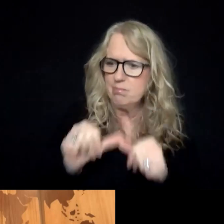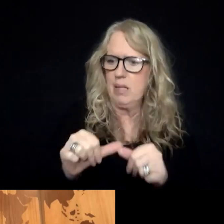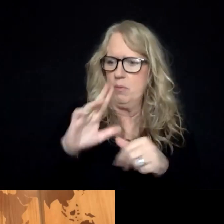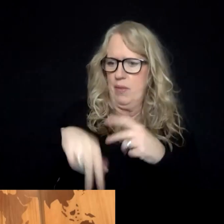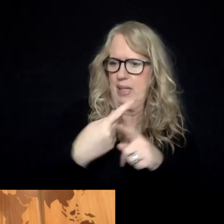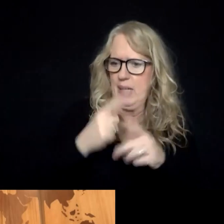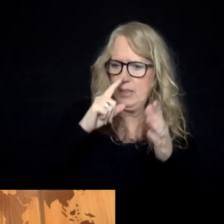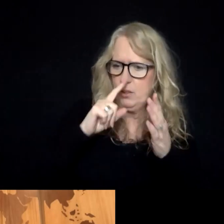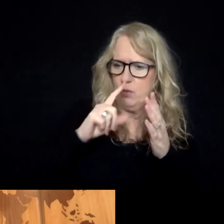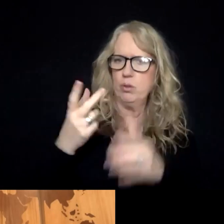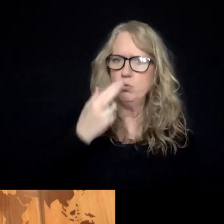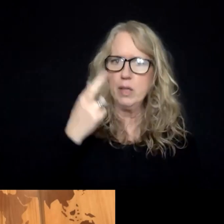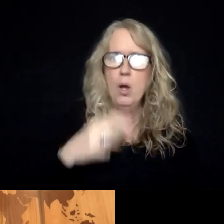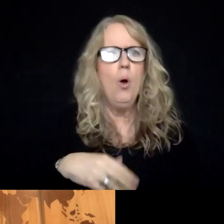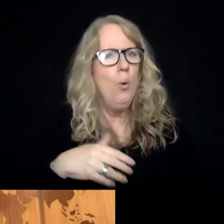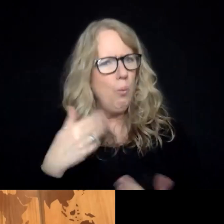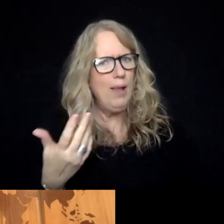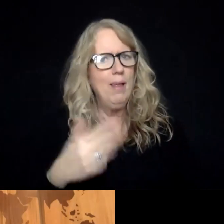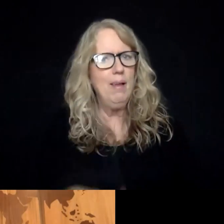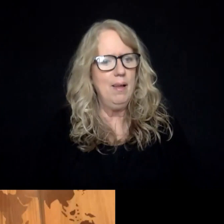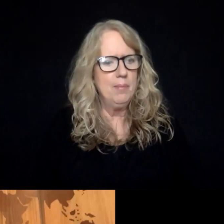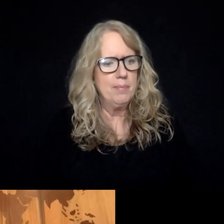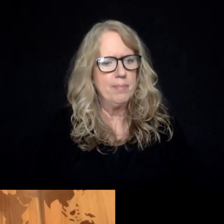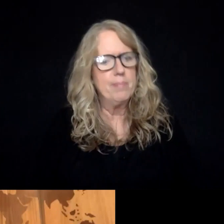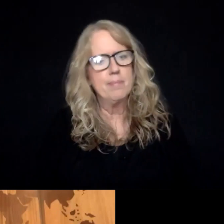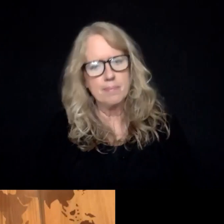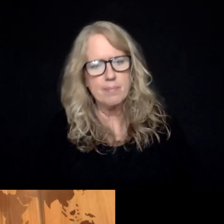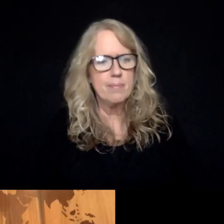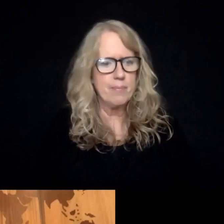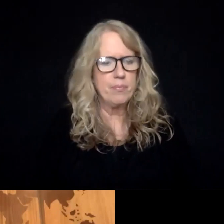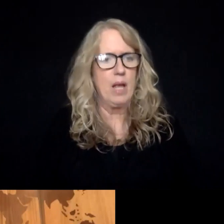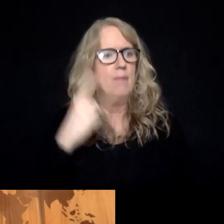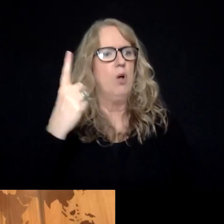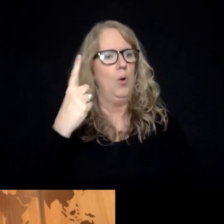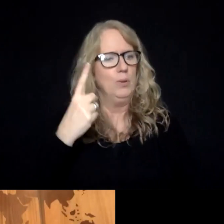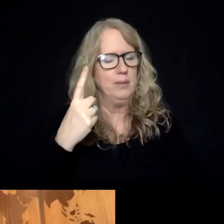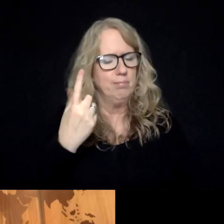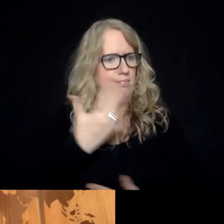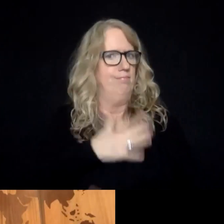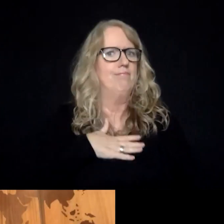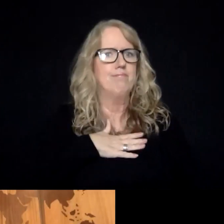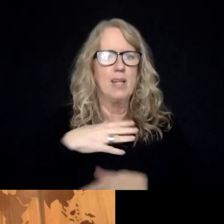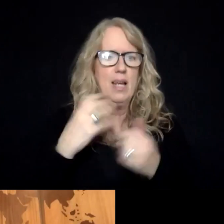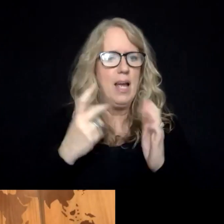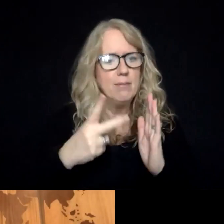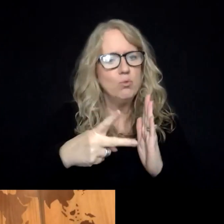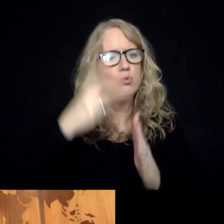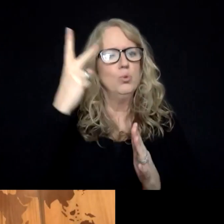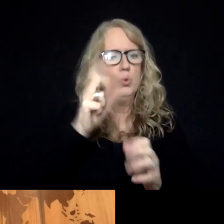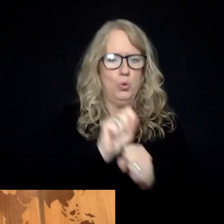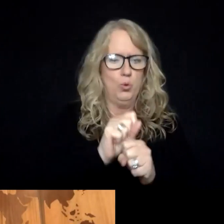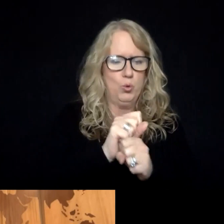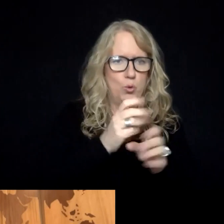reasoning? Well, I've always had sort of this luxury of having had this dual career. I'm